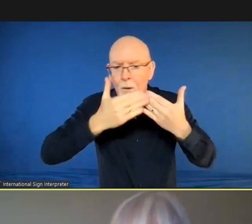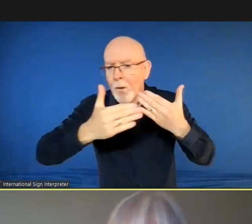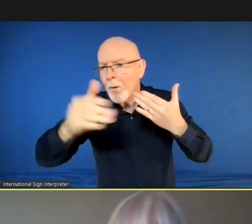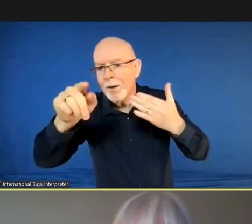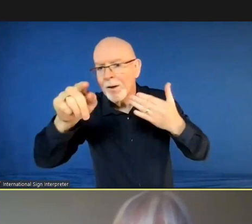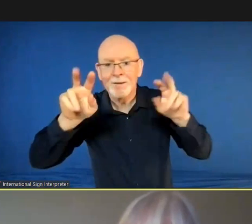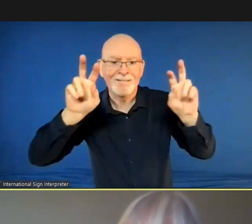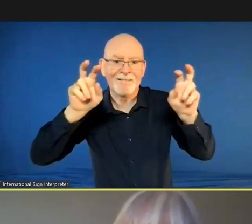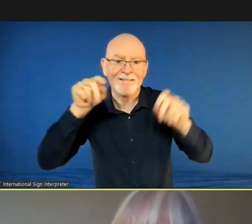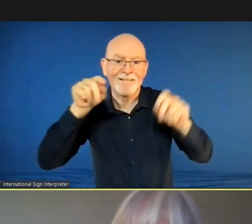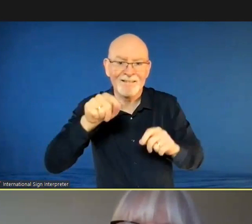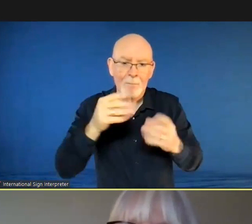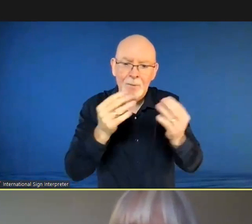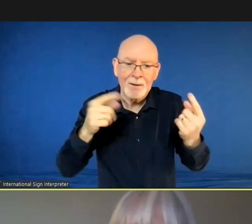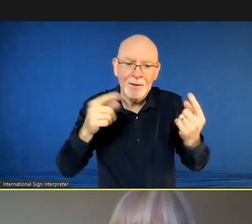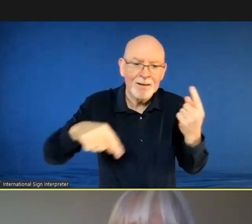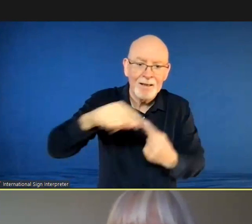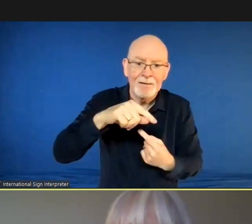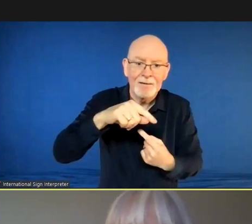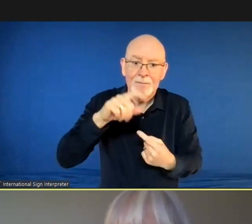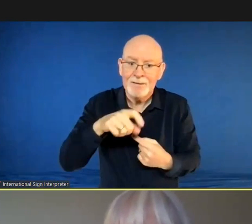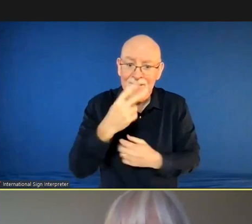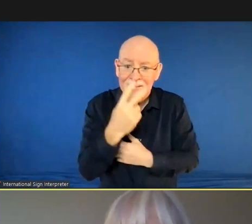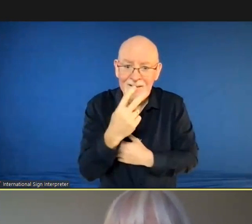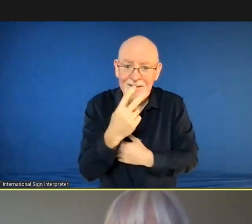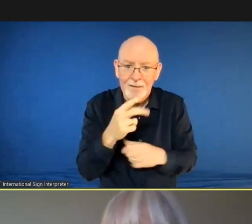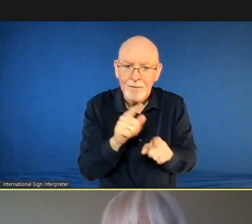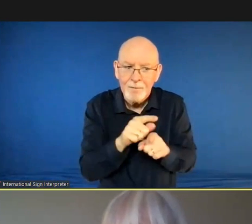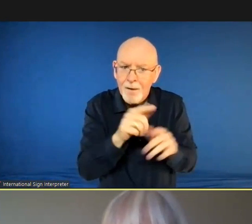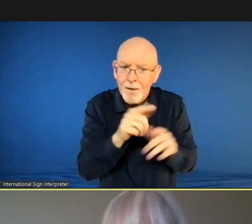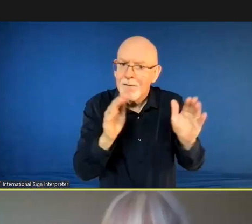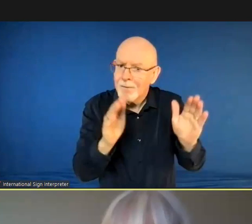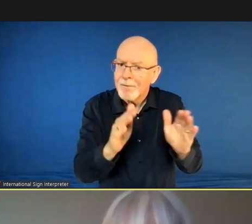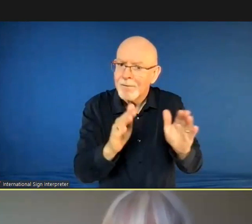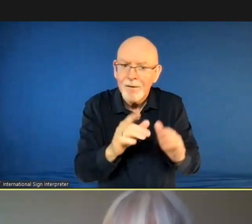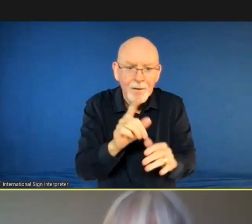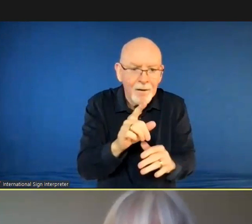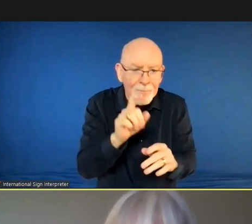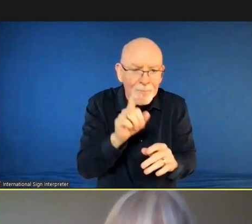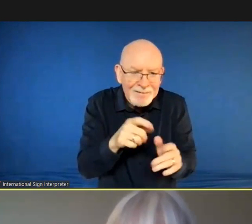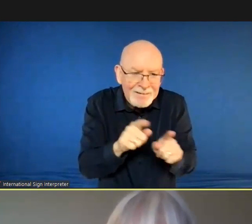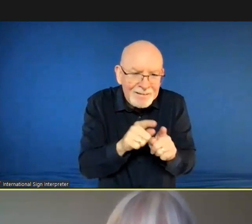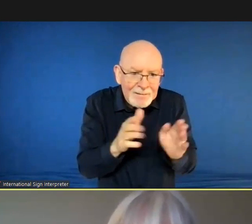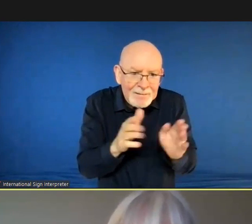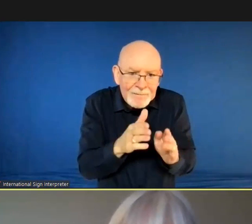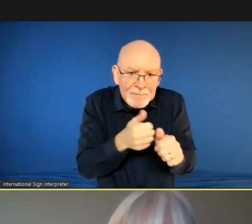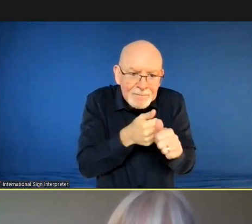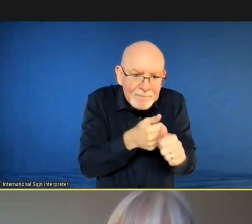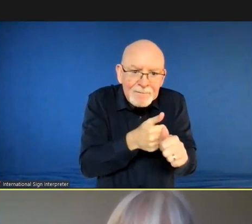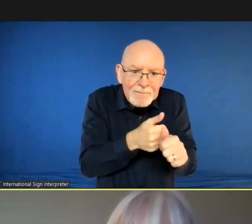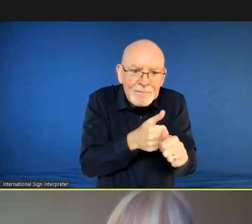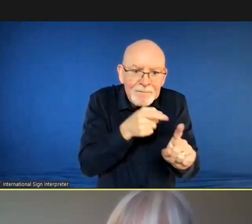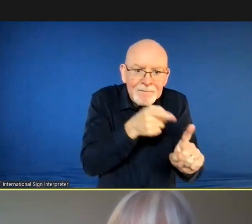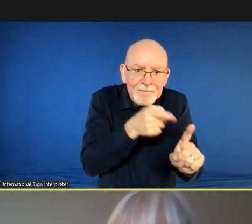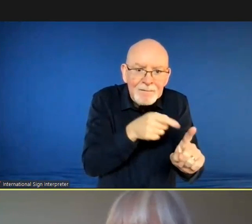can be made which can make an immediate difference. And some examples from our projects which you'll see in